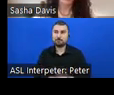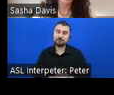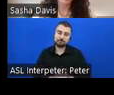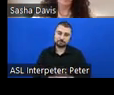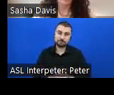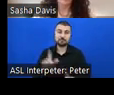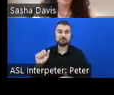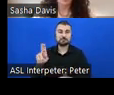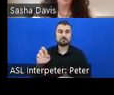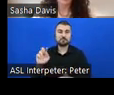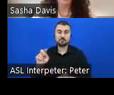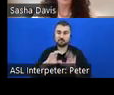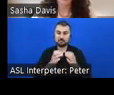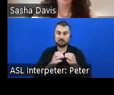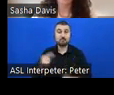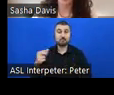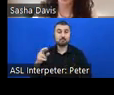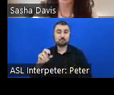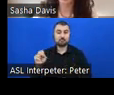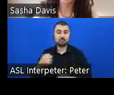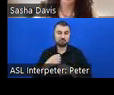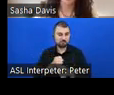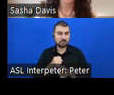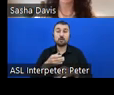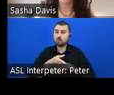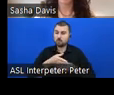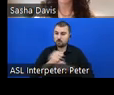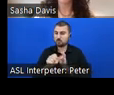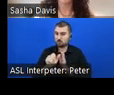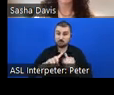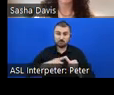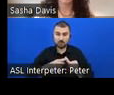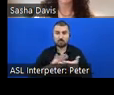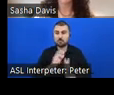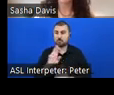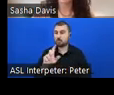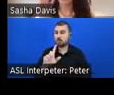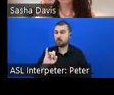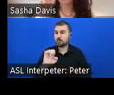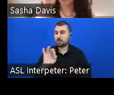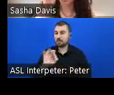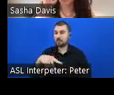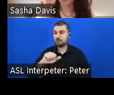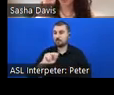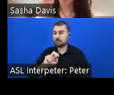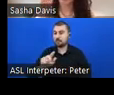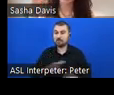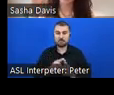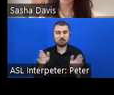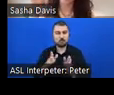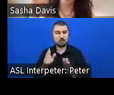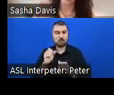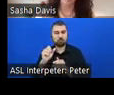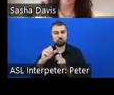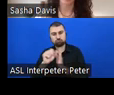In Laurent's classes, Gross made wood sculpture first as relief panels and then fairly small works in the round. These